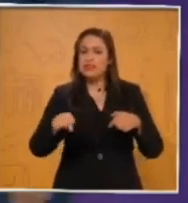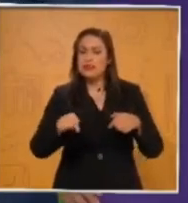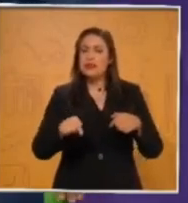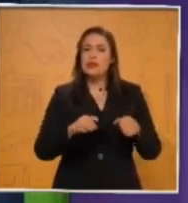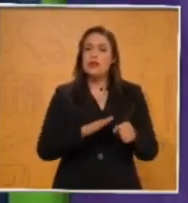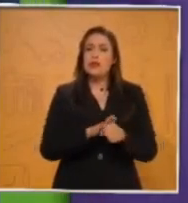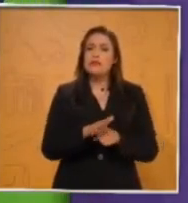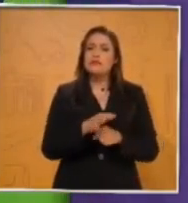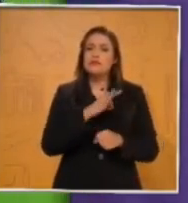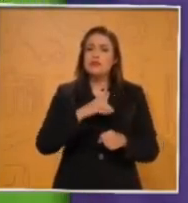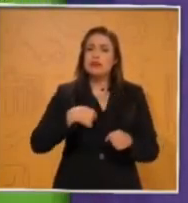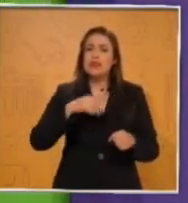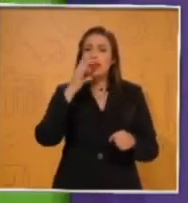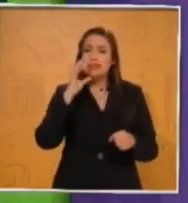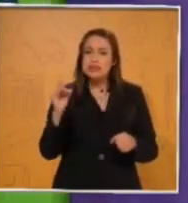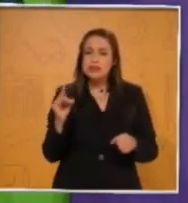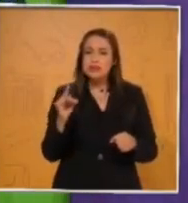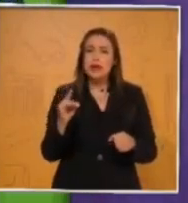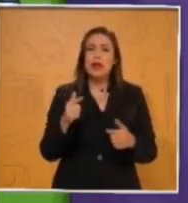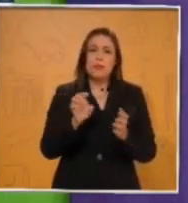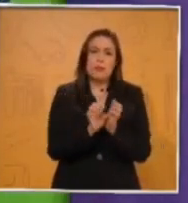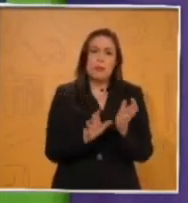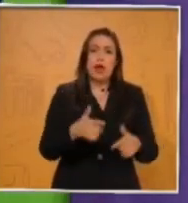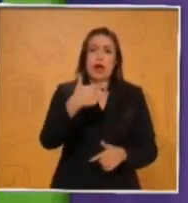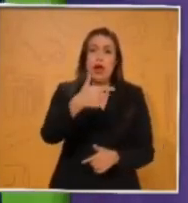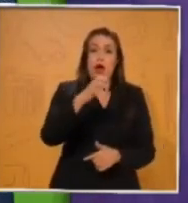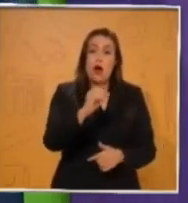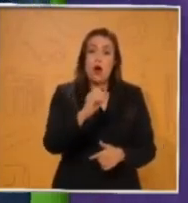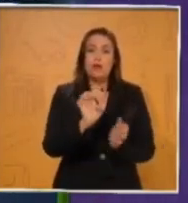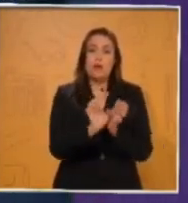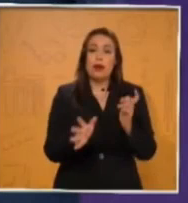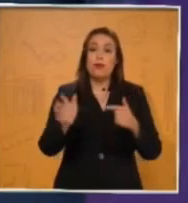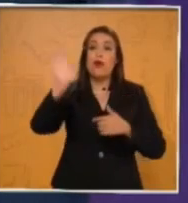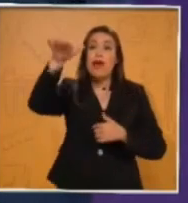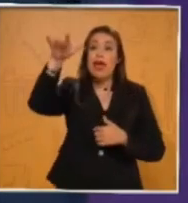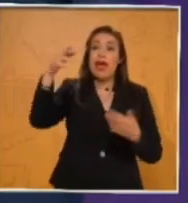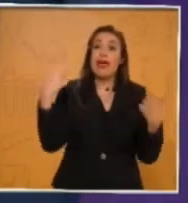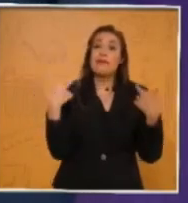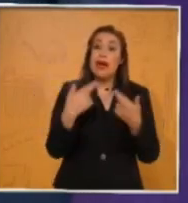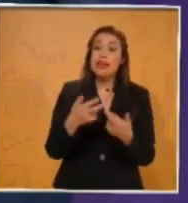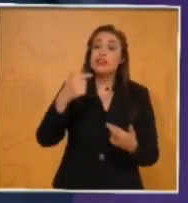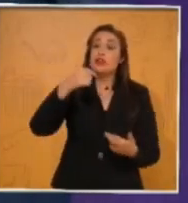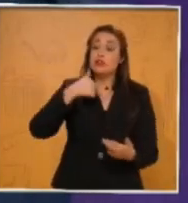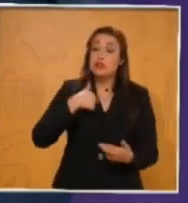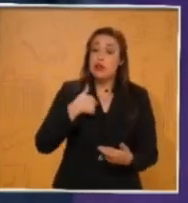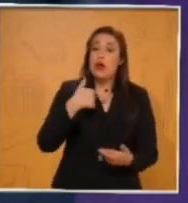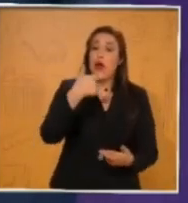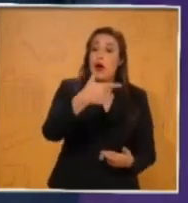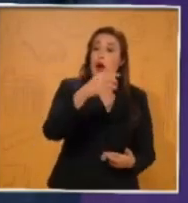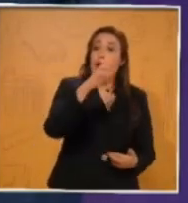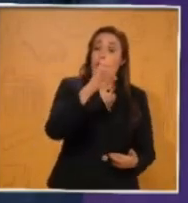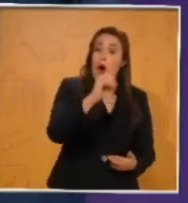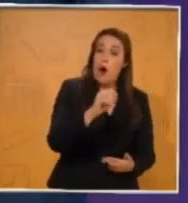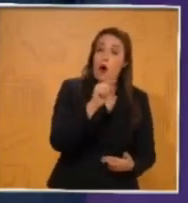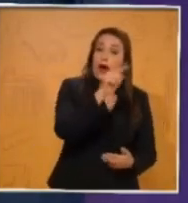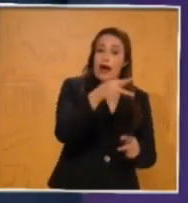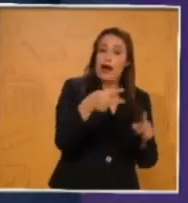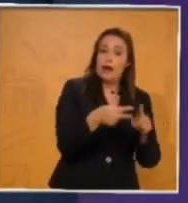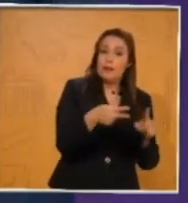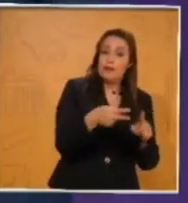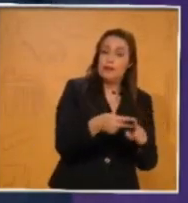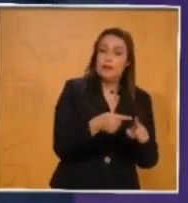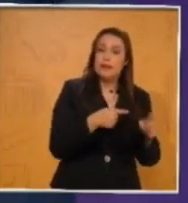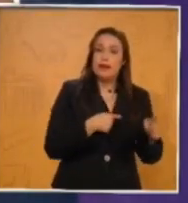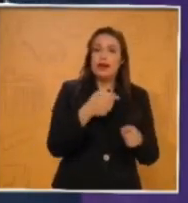example. Go. Hey, teacher, I go to the park every Sunday at 7